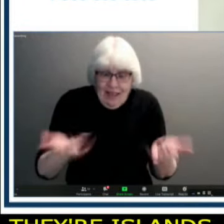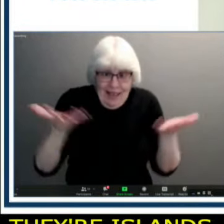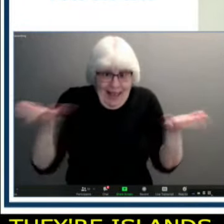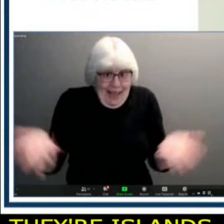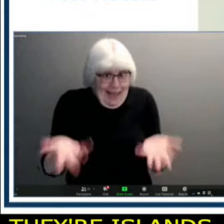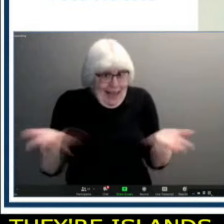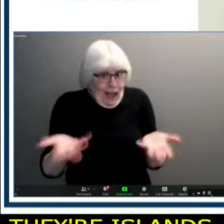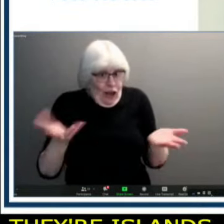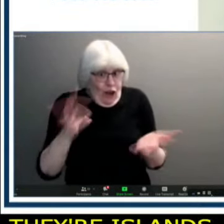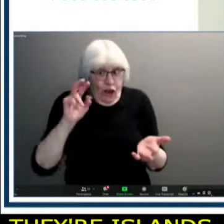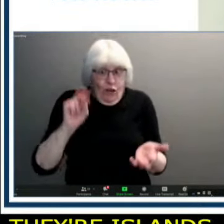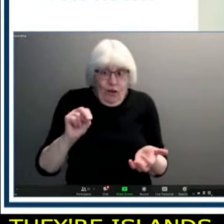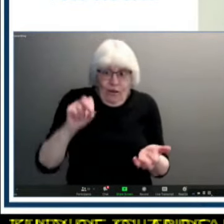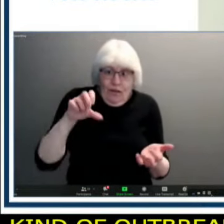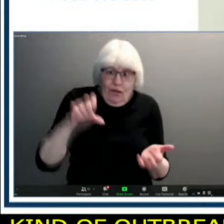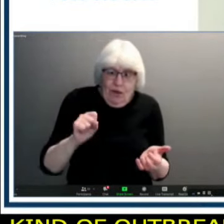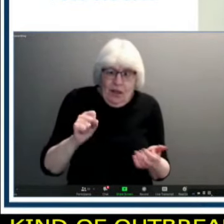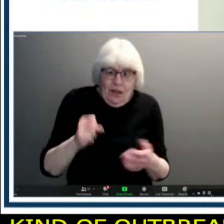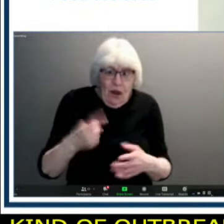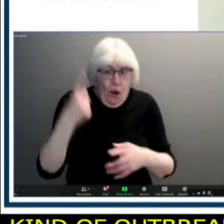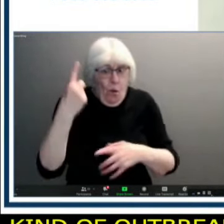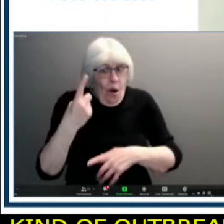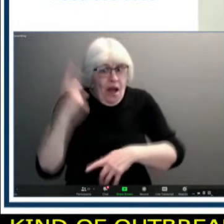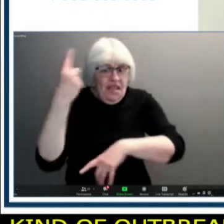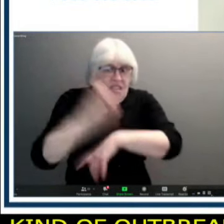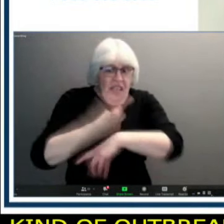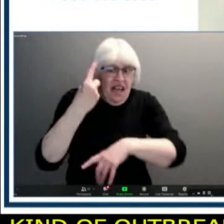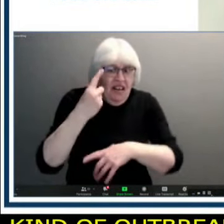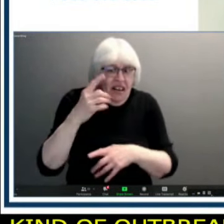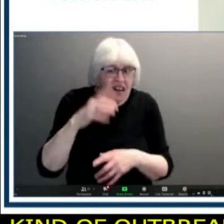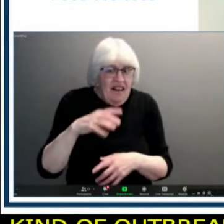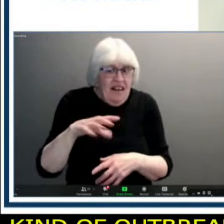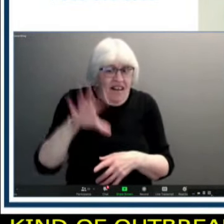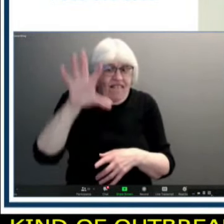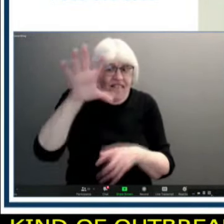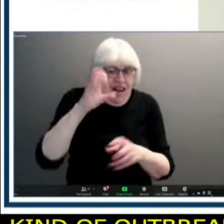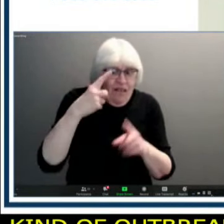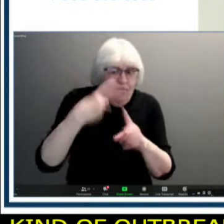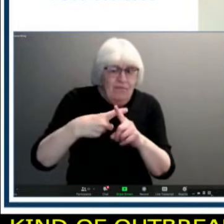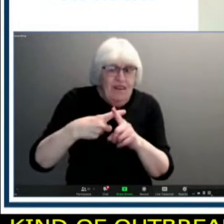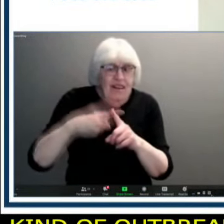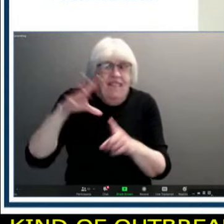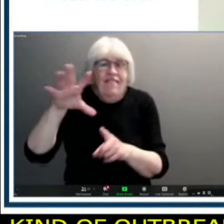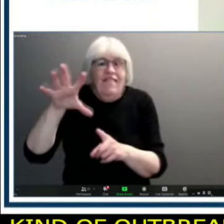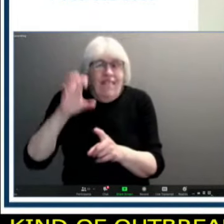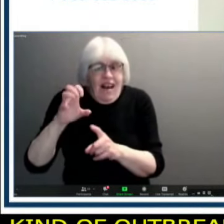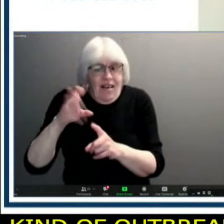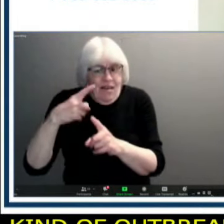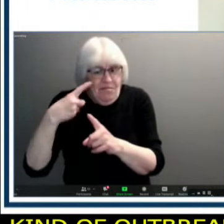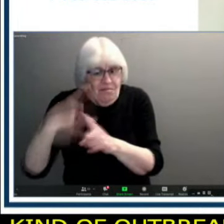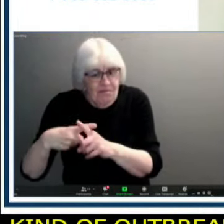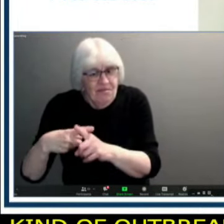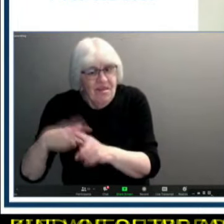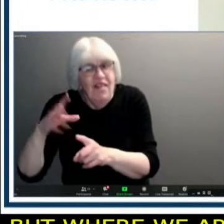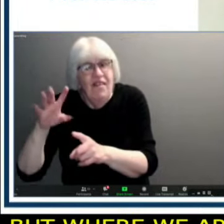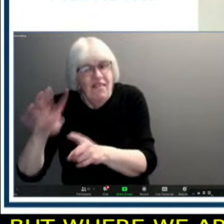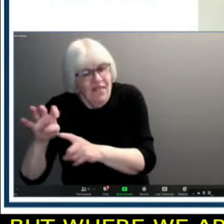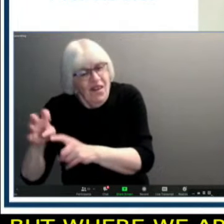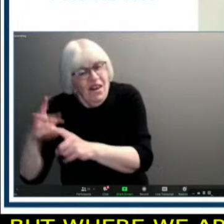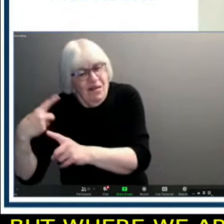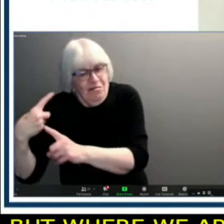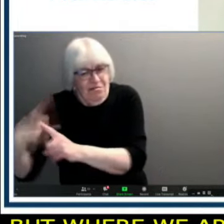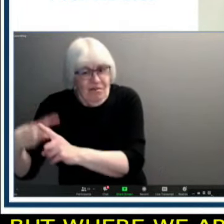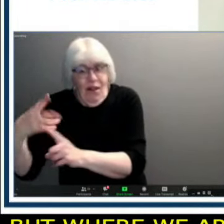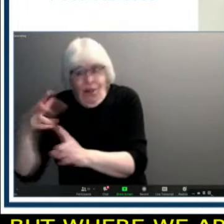cases a day for 4+ days now, record number of cases. We have a lot of COVID around us,